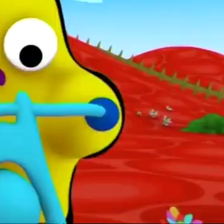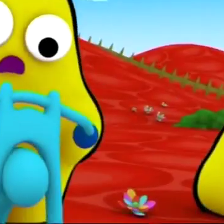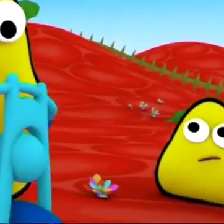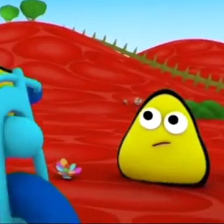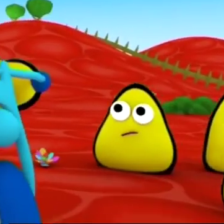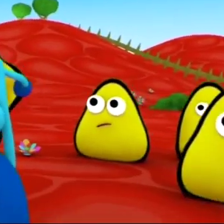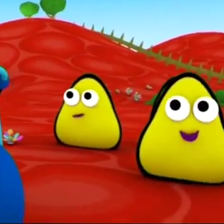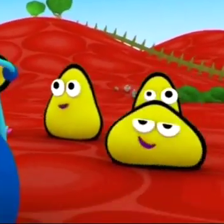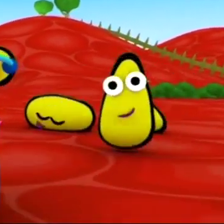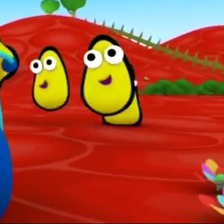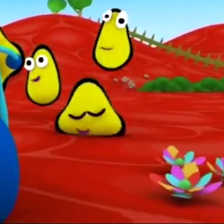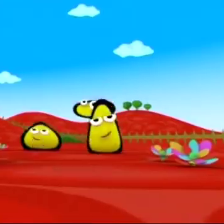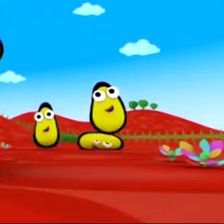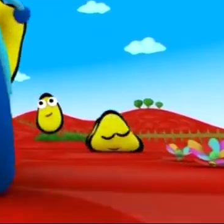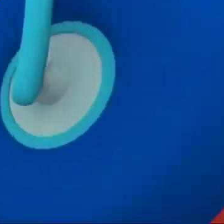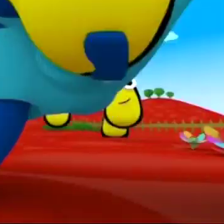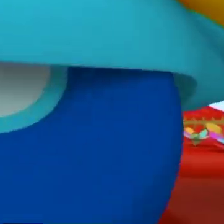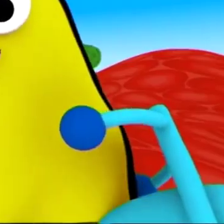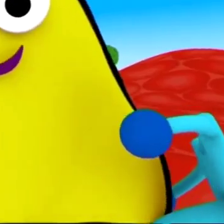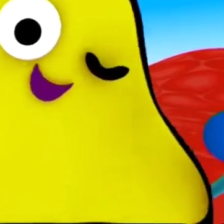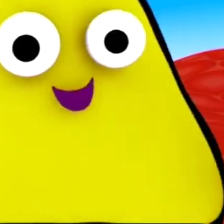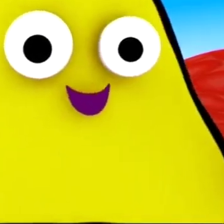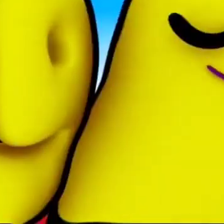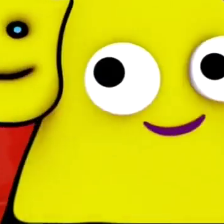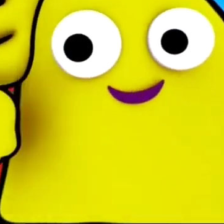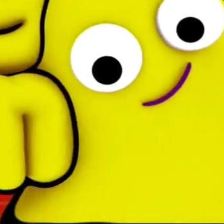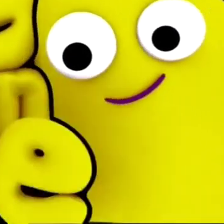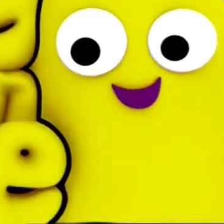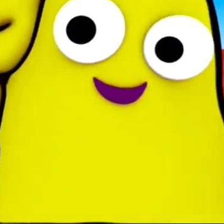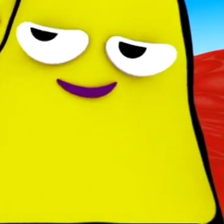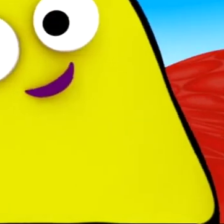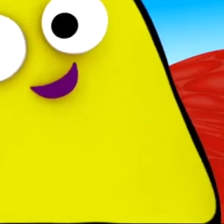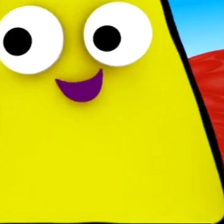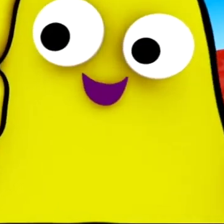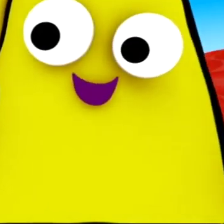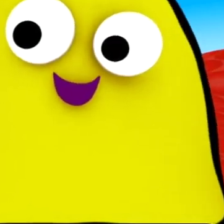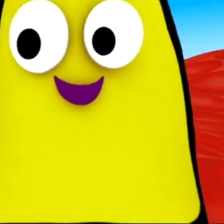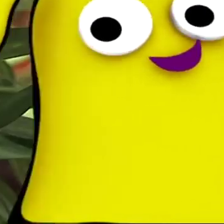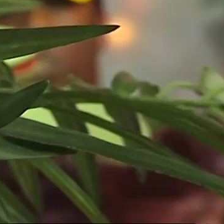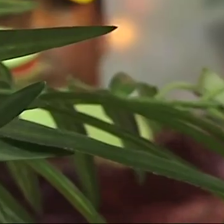Big fun time!